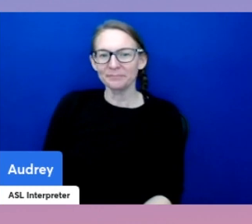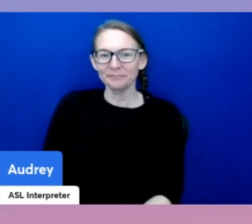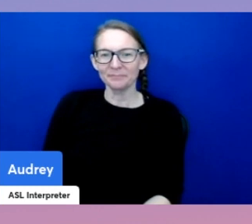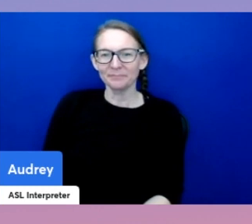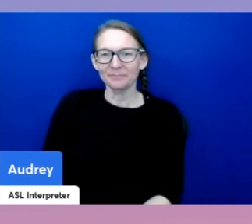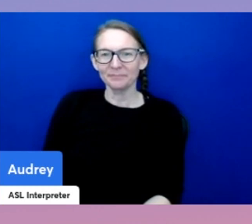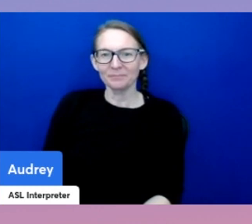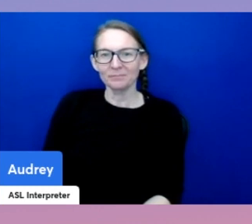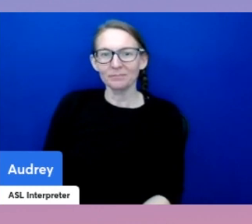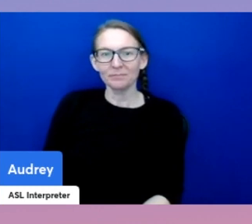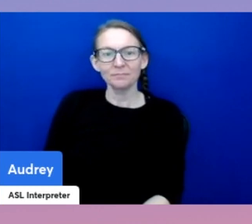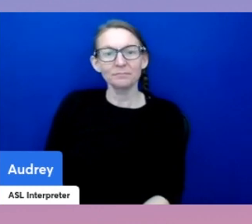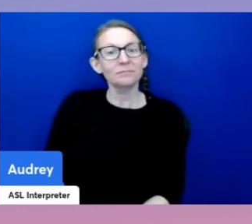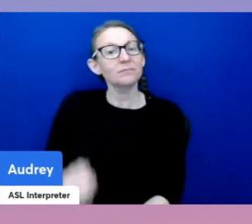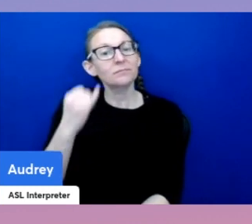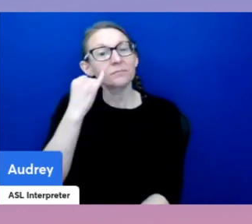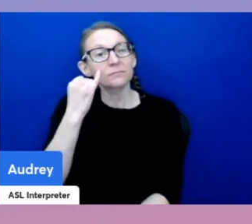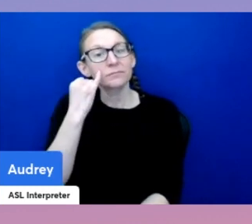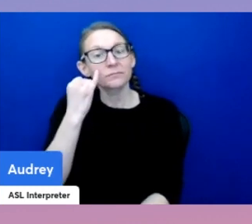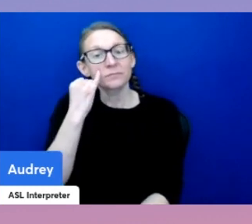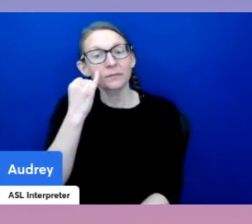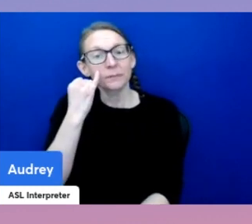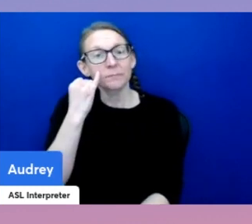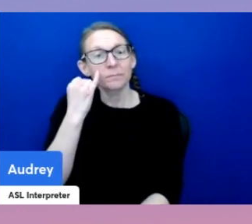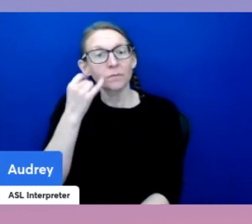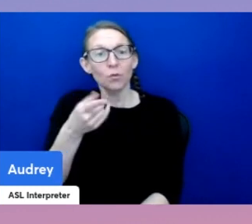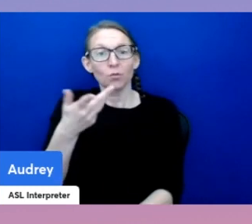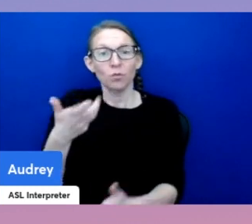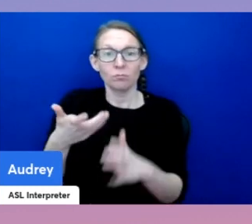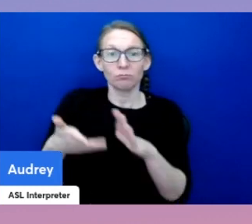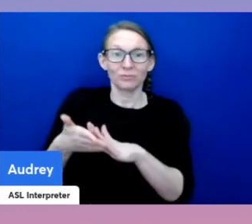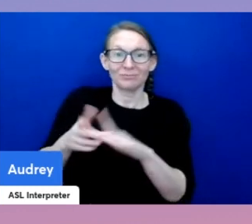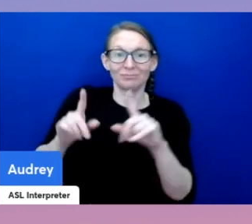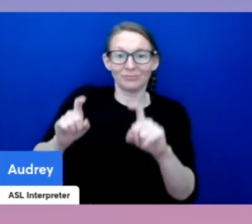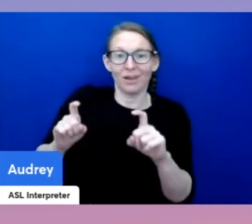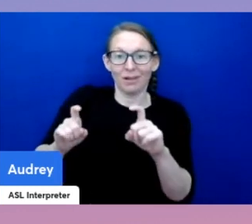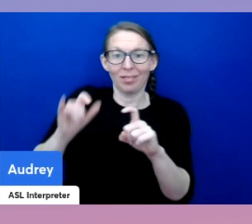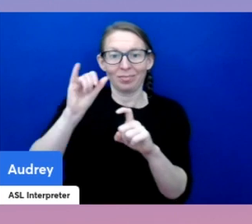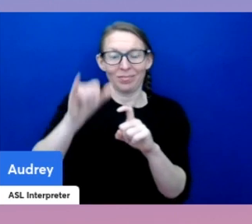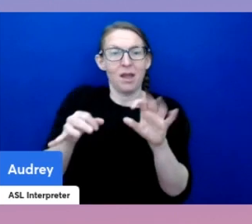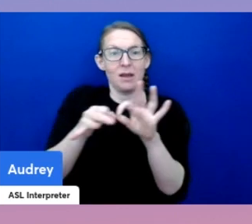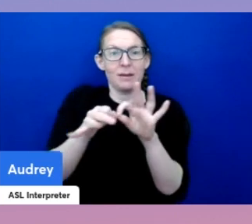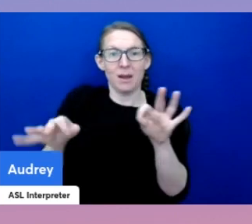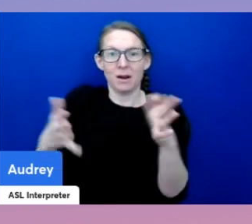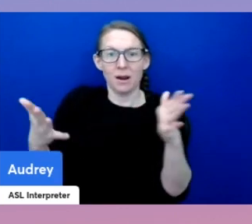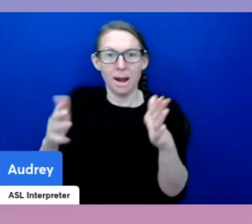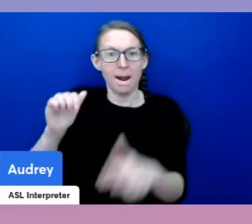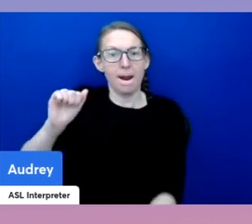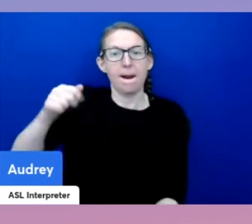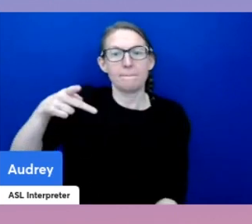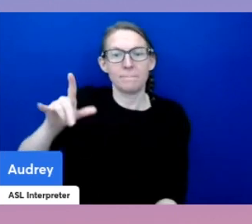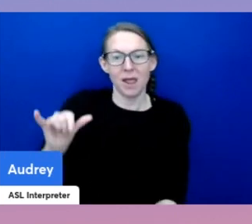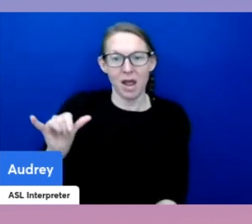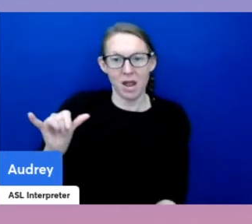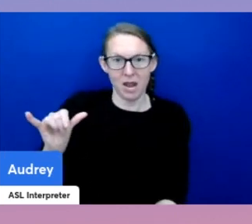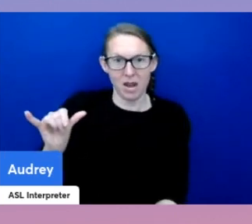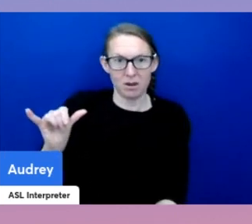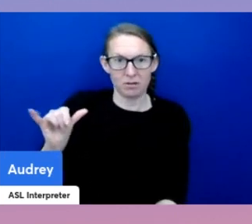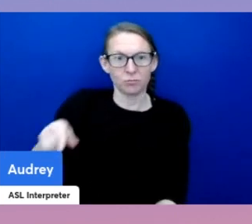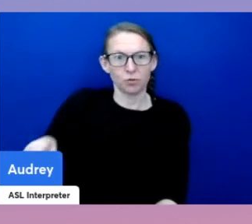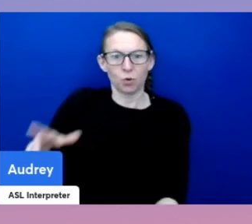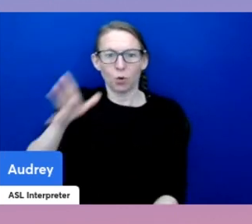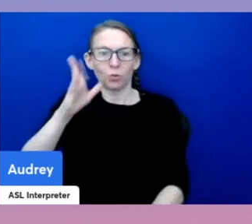run the integration test, the command is command apply. So it will provision the